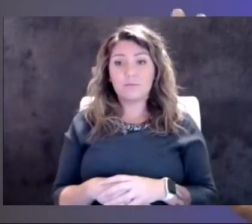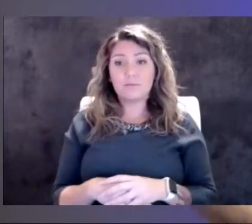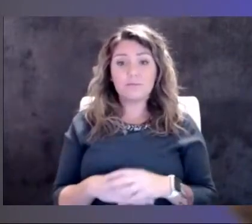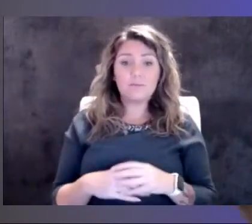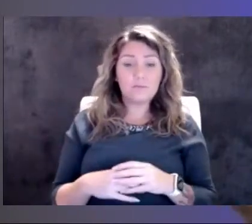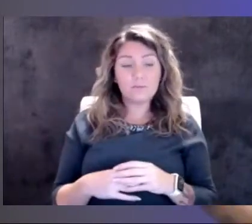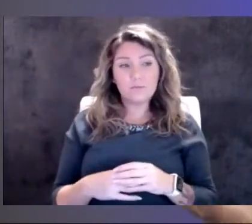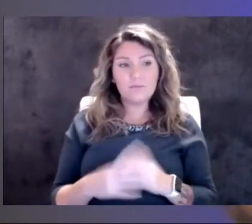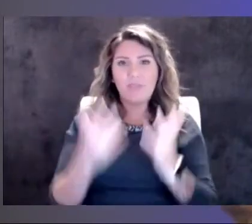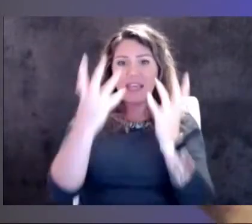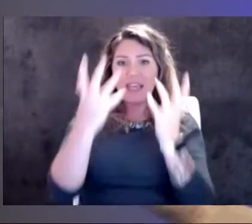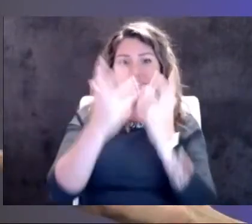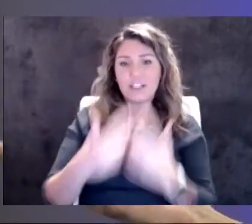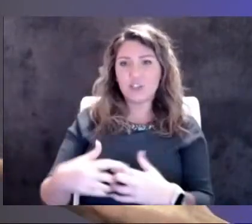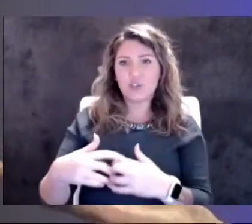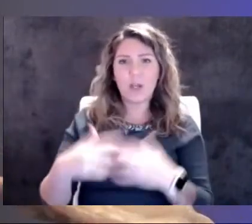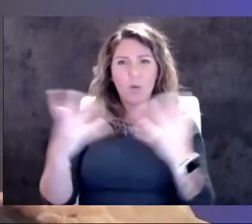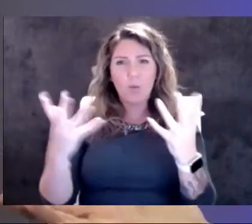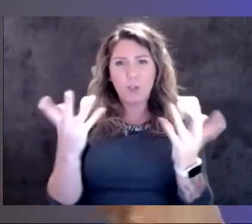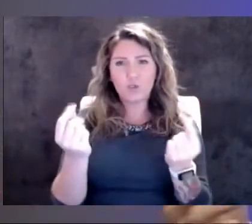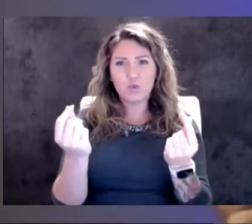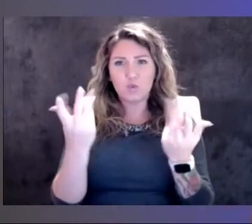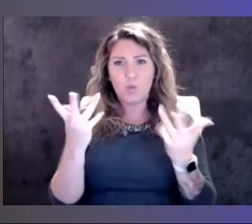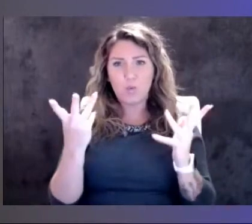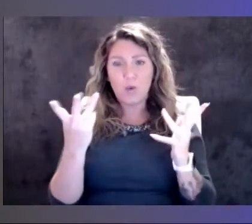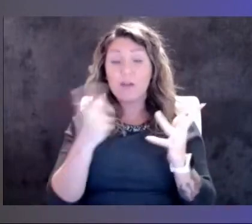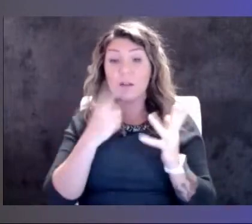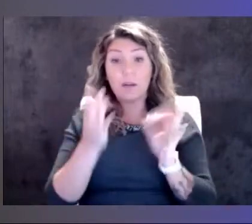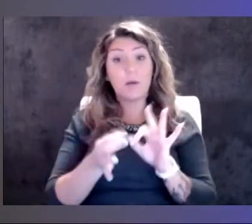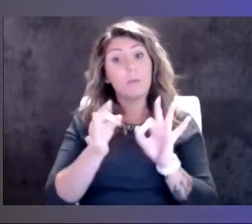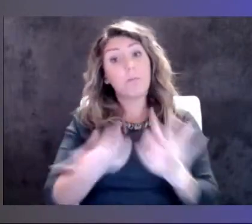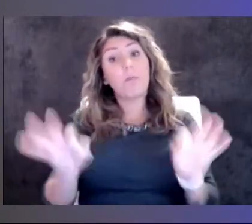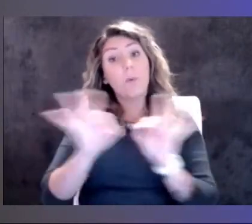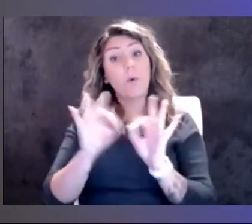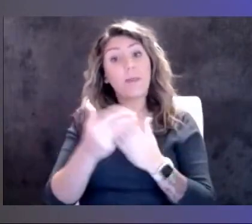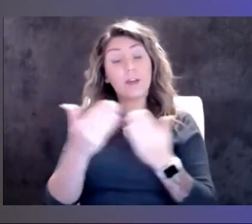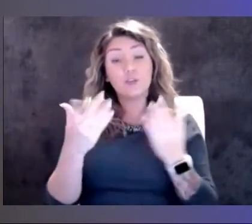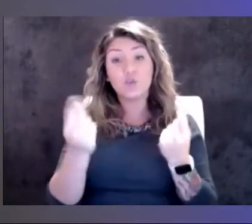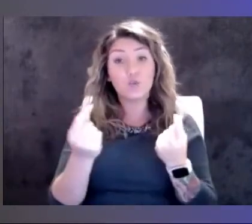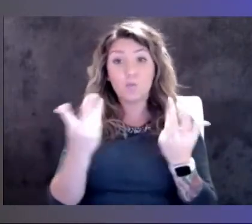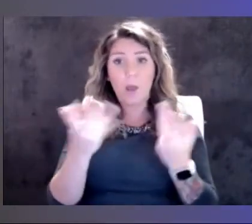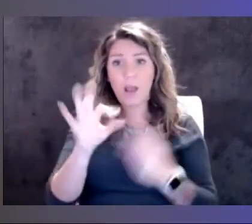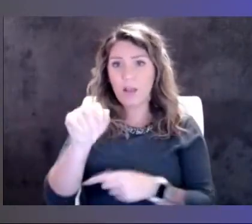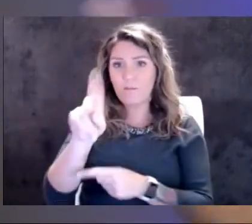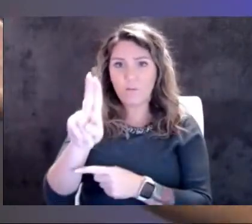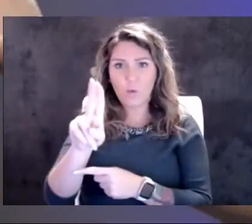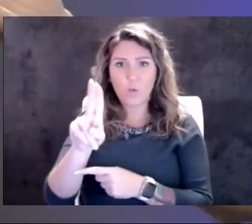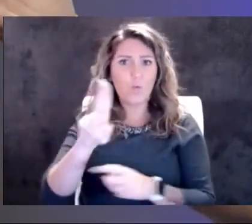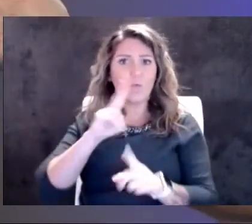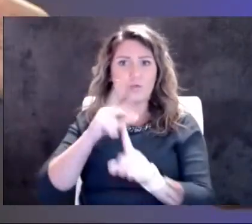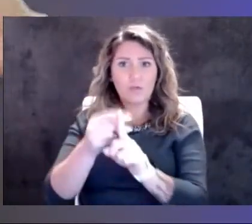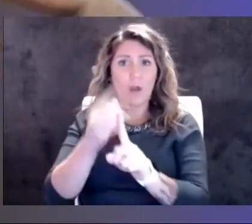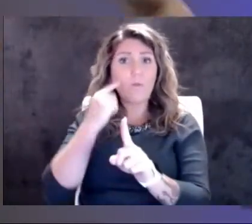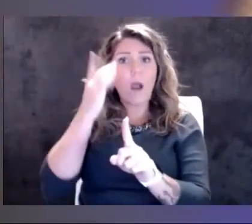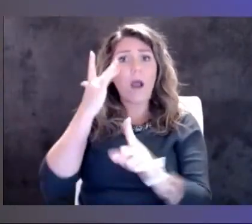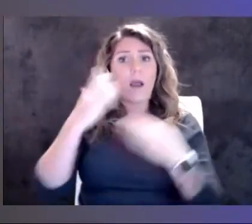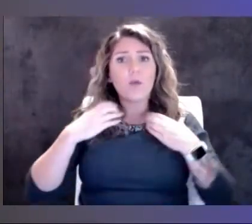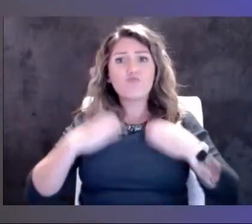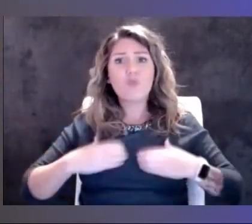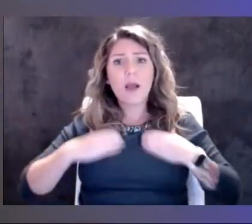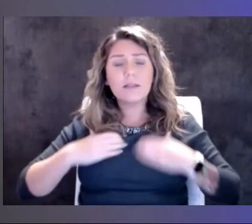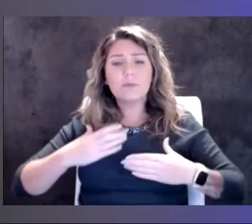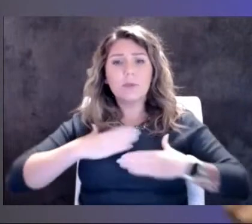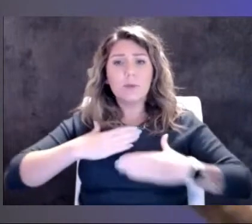integrate it into what we already do. And one of the important things to do is get the flu shot because it's a respiratory virus. We know that it's respiratory virus season. I mean, I'm